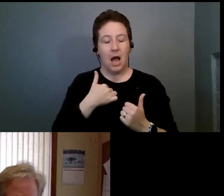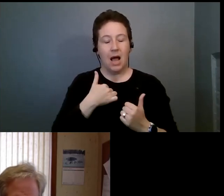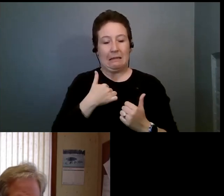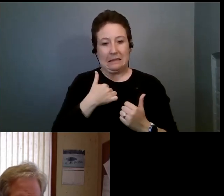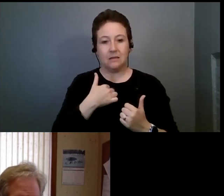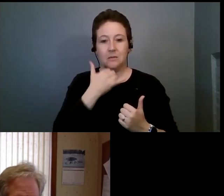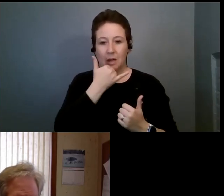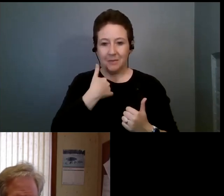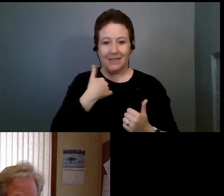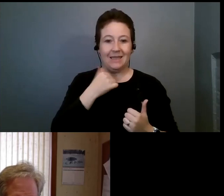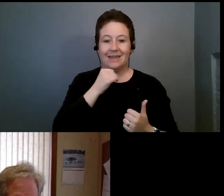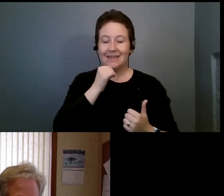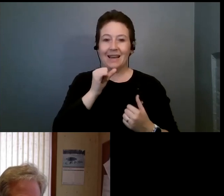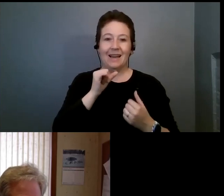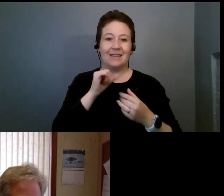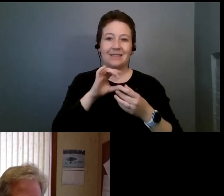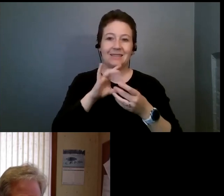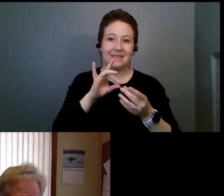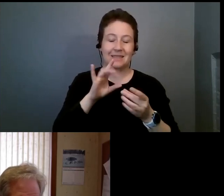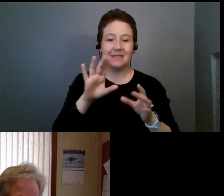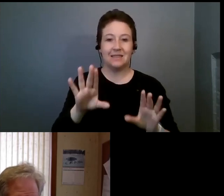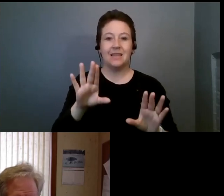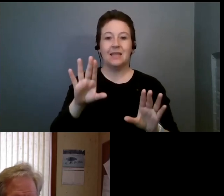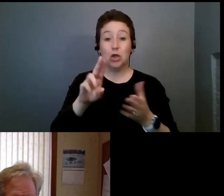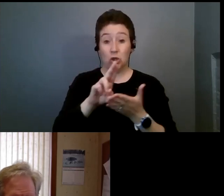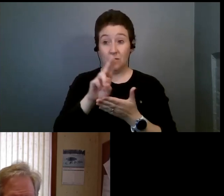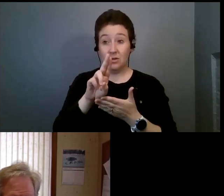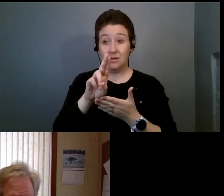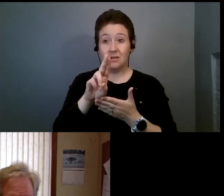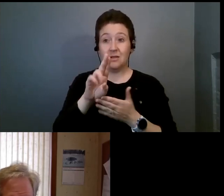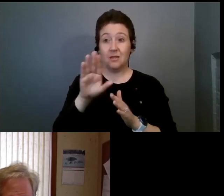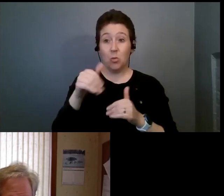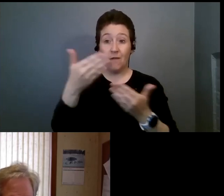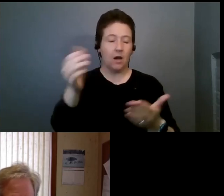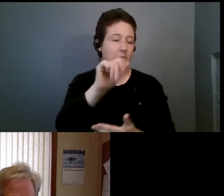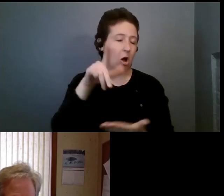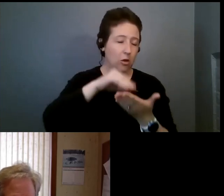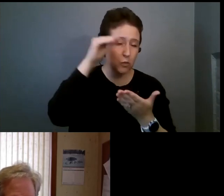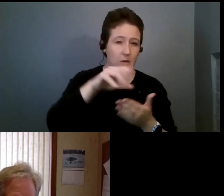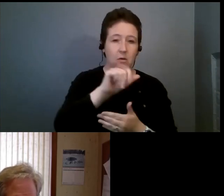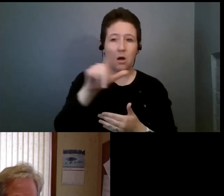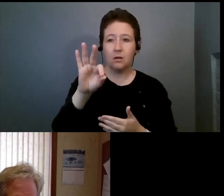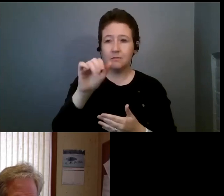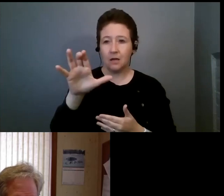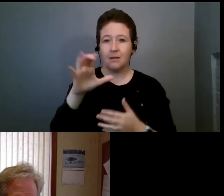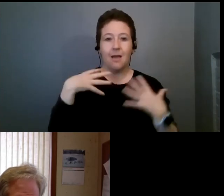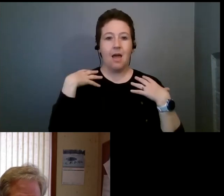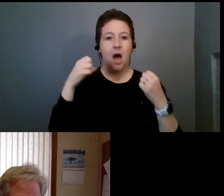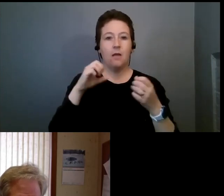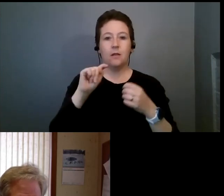not mentioning that we are relying, and the university is providing to all students and all faculty a health tracker